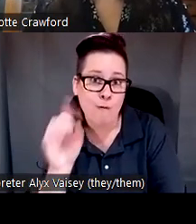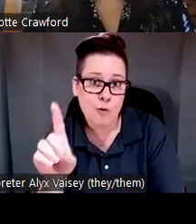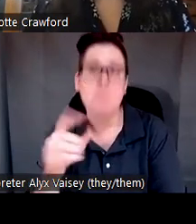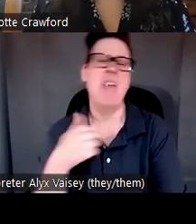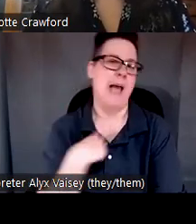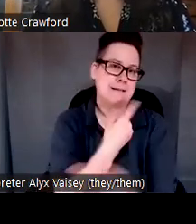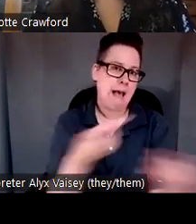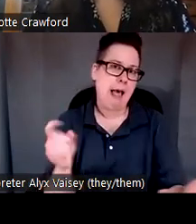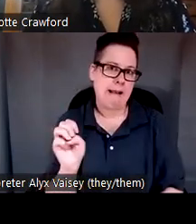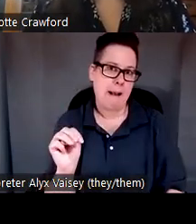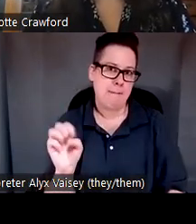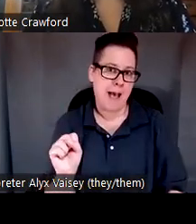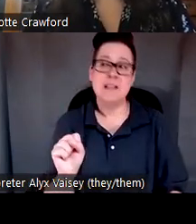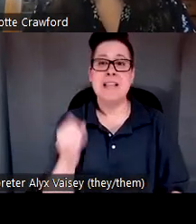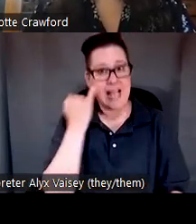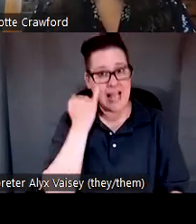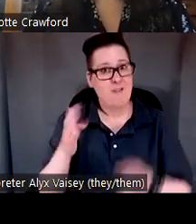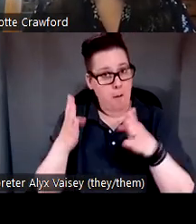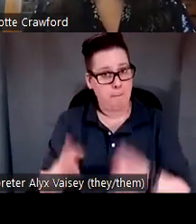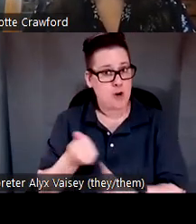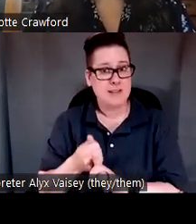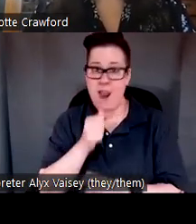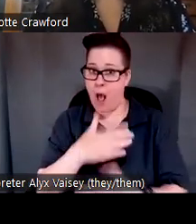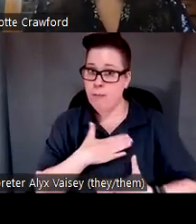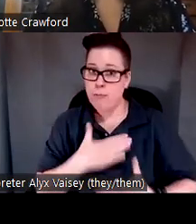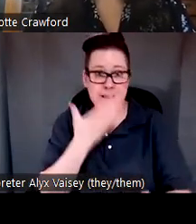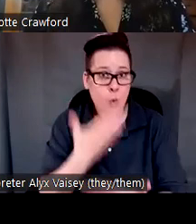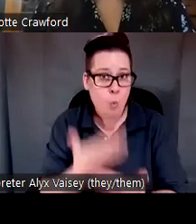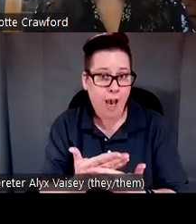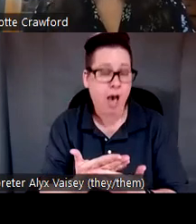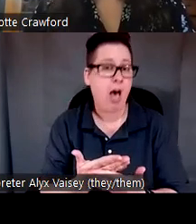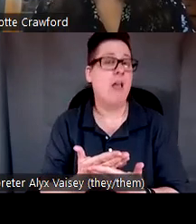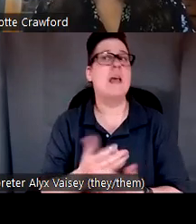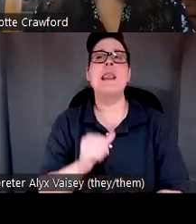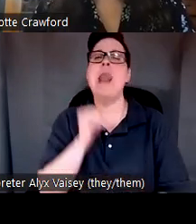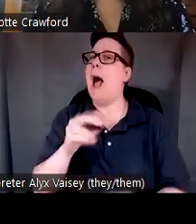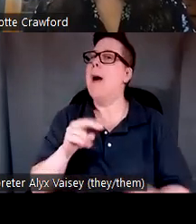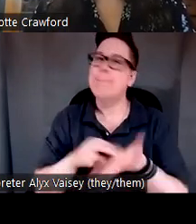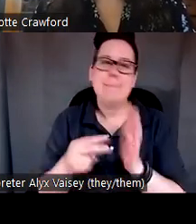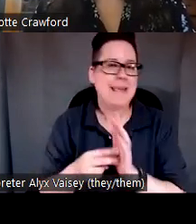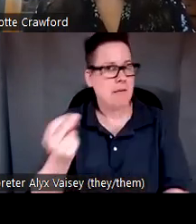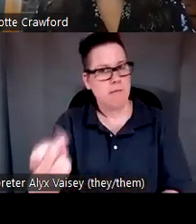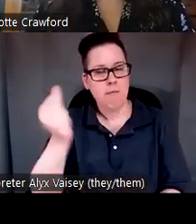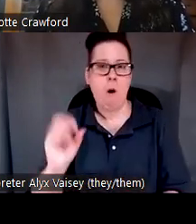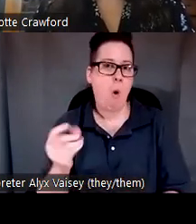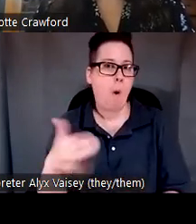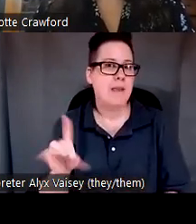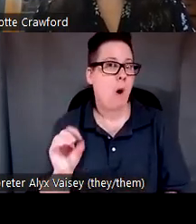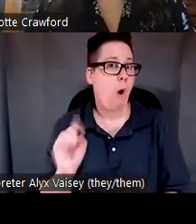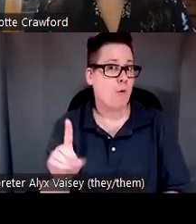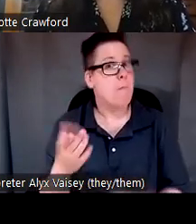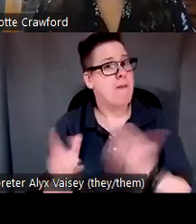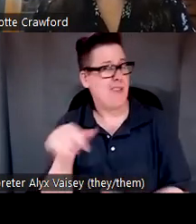is every time you have somebody who's not breathing well or having a problem, it does not mean it's an opioid overdose. It could be another medical